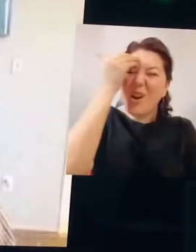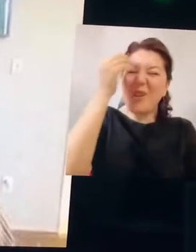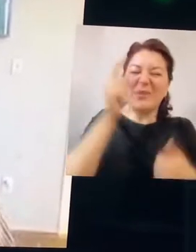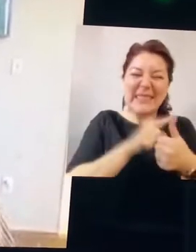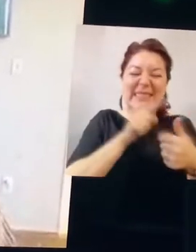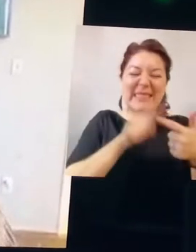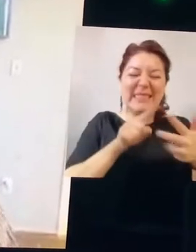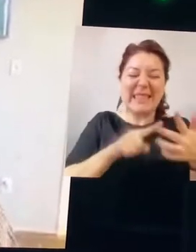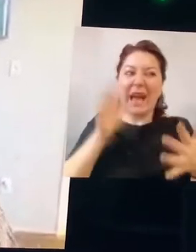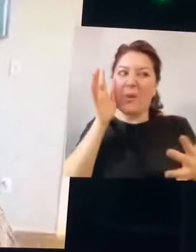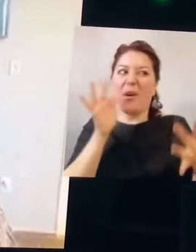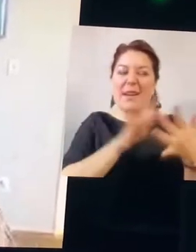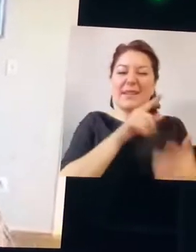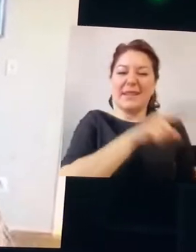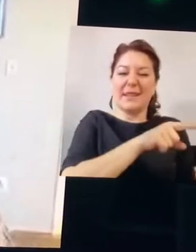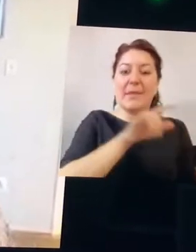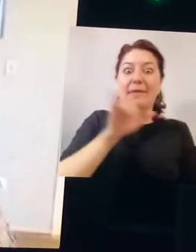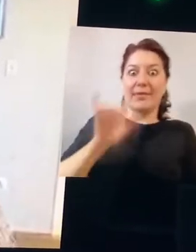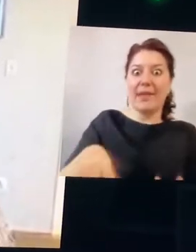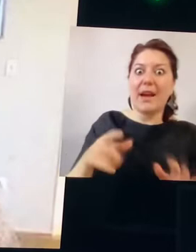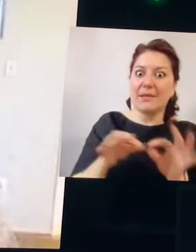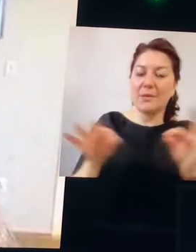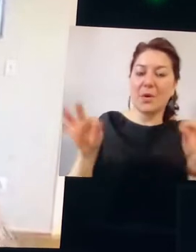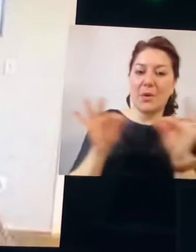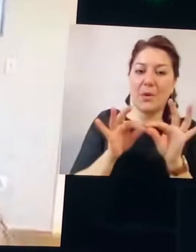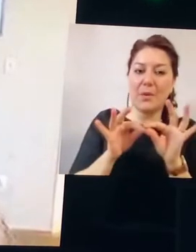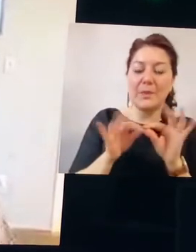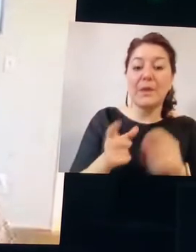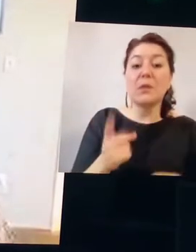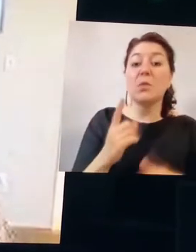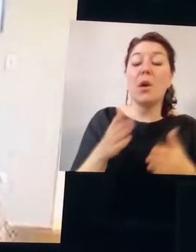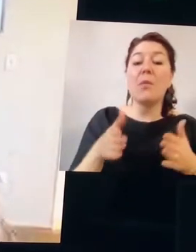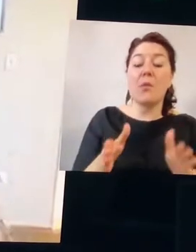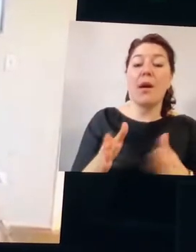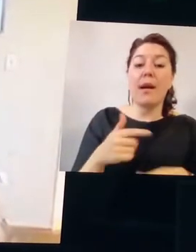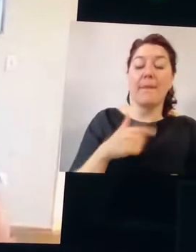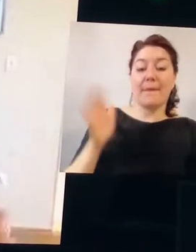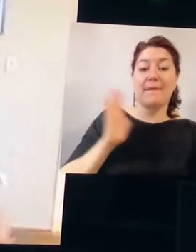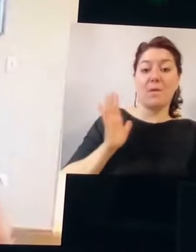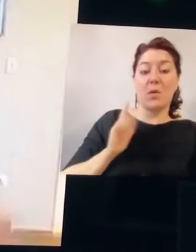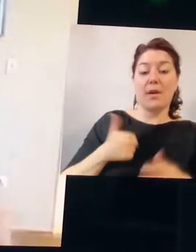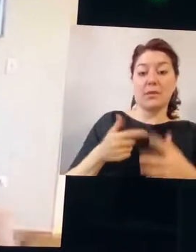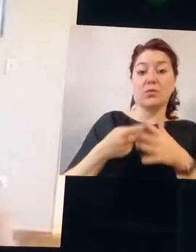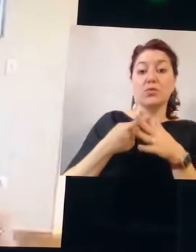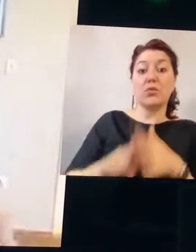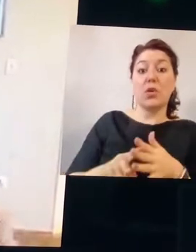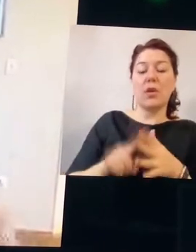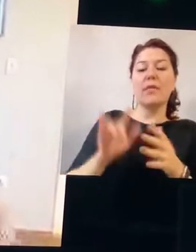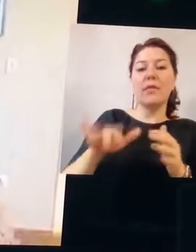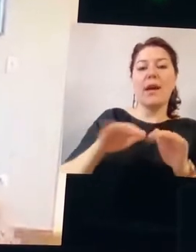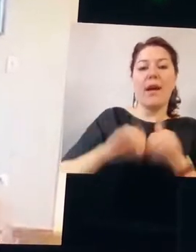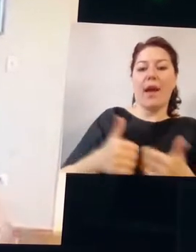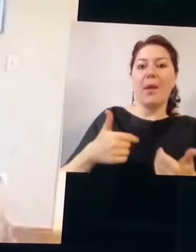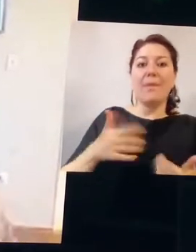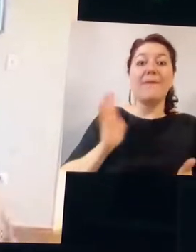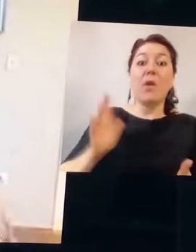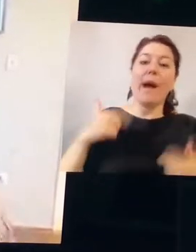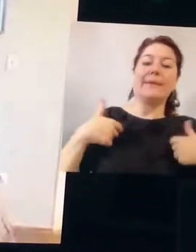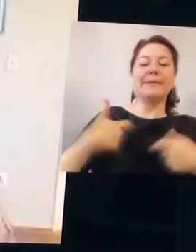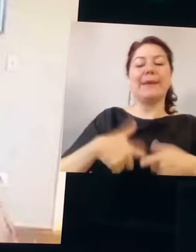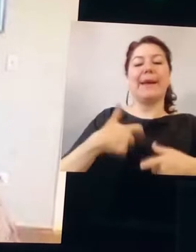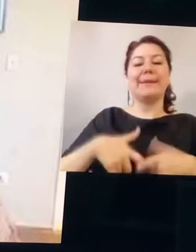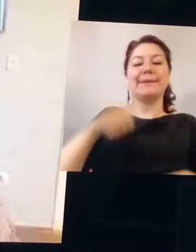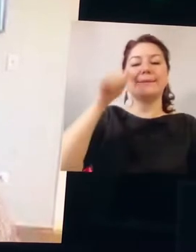way that I ingrained myself with, you know, when I first started, because I was a Hispanic guy. You know, there were very